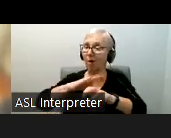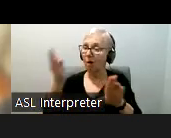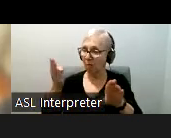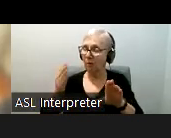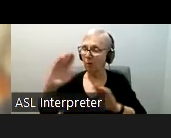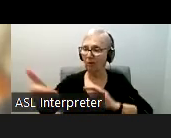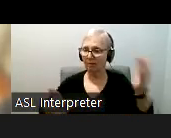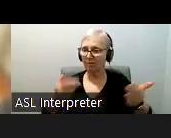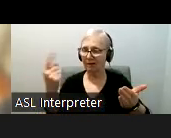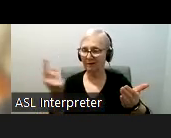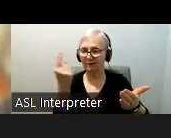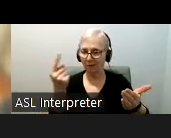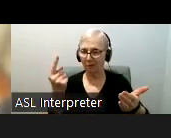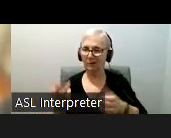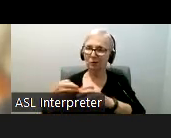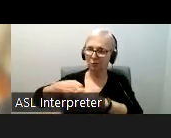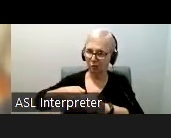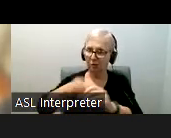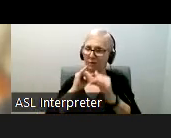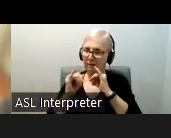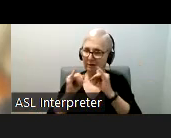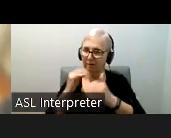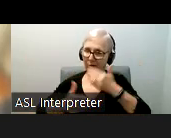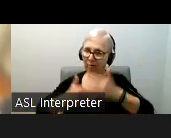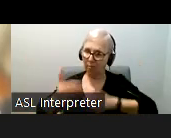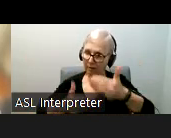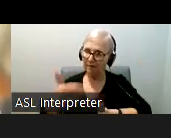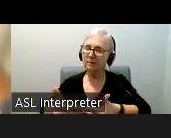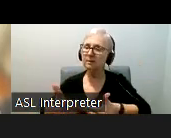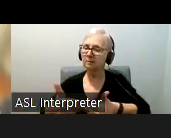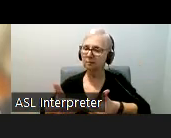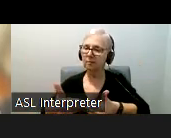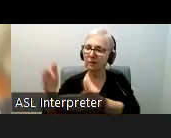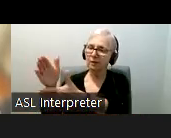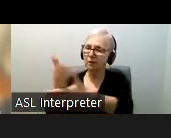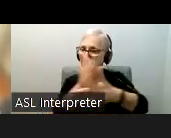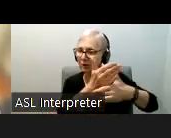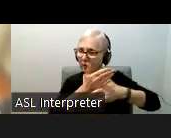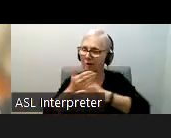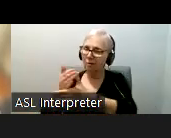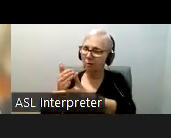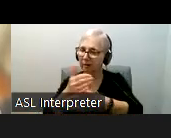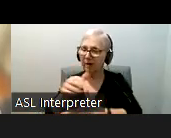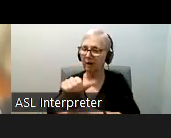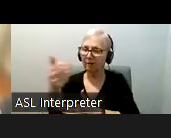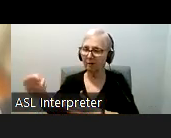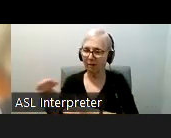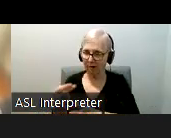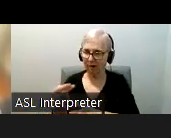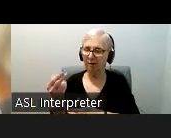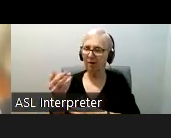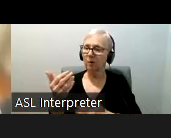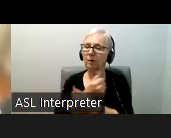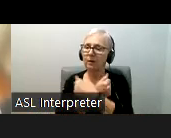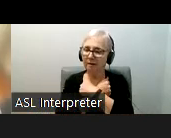that. And it's something we're sharing with some of the other hires in the state. We would love to have you guys